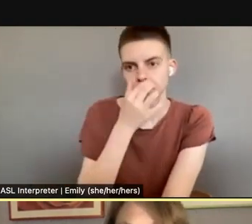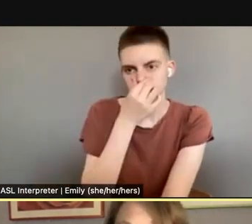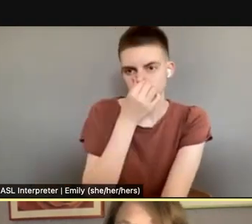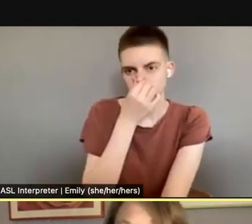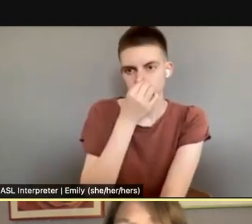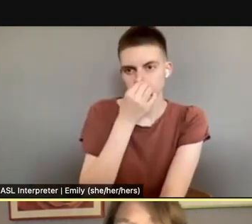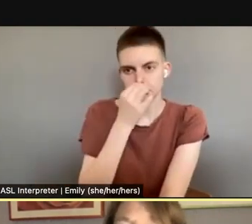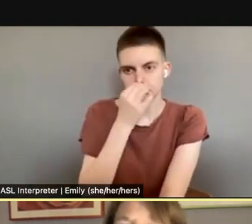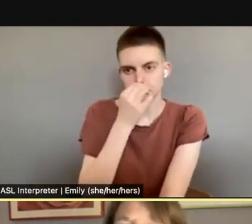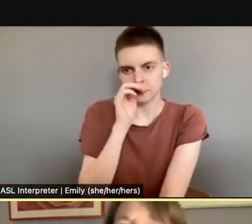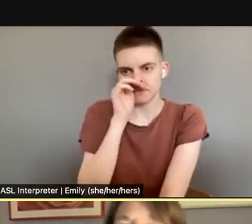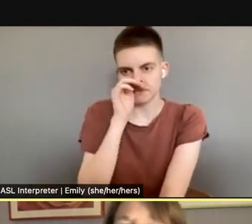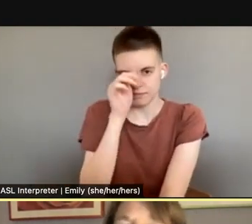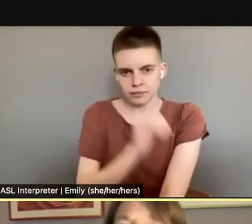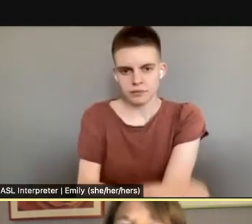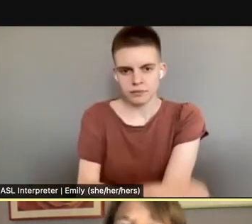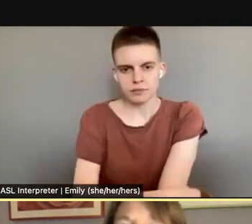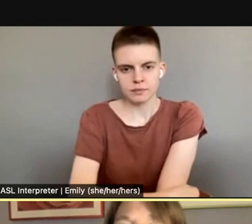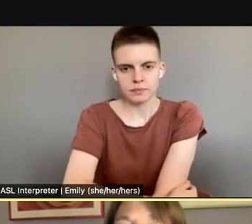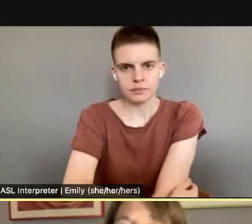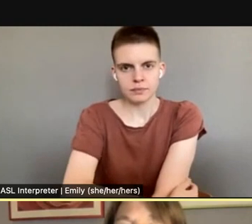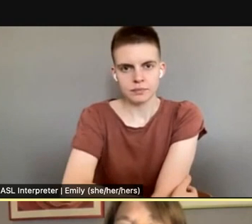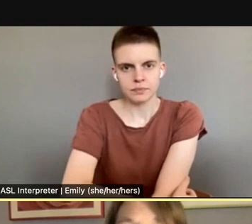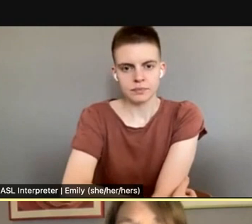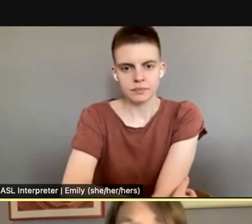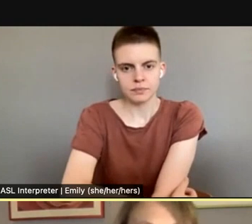All right.